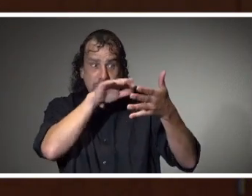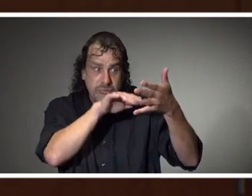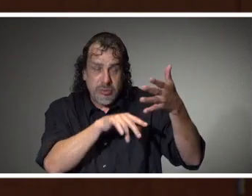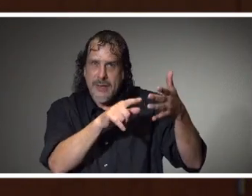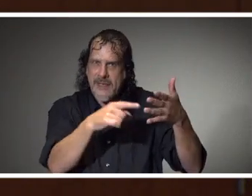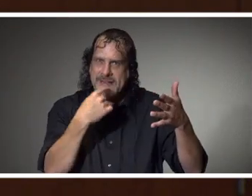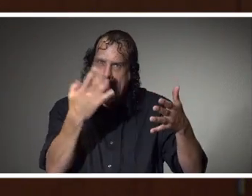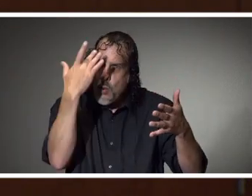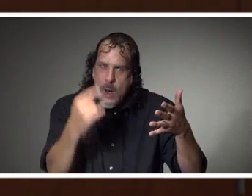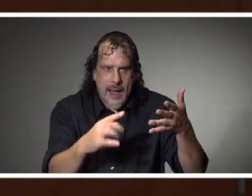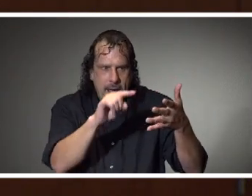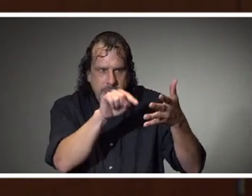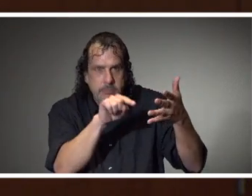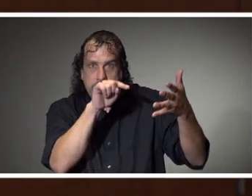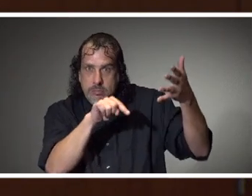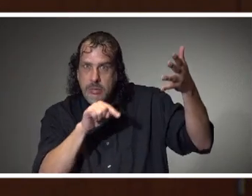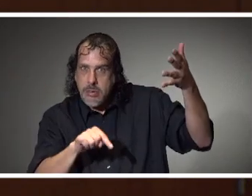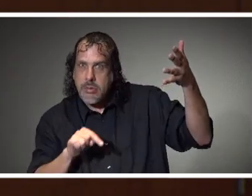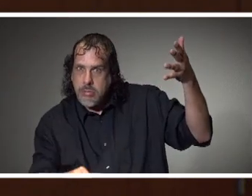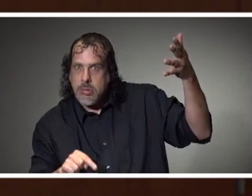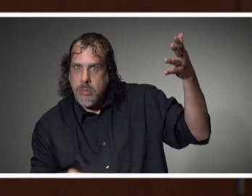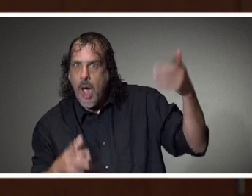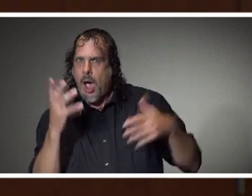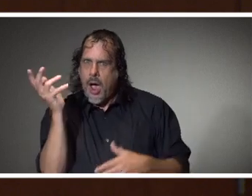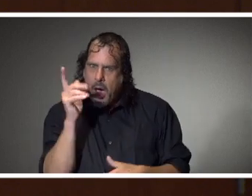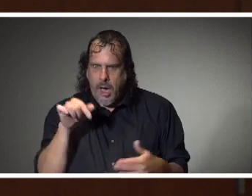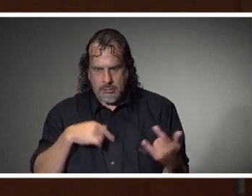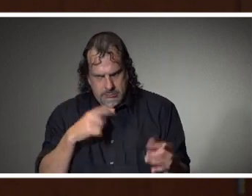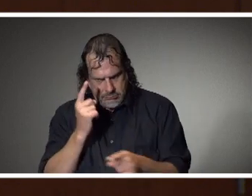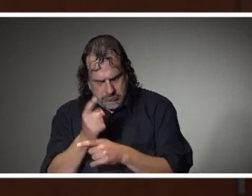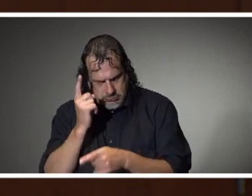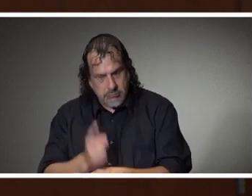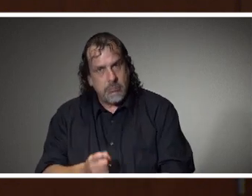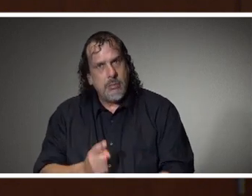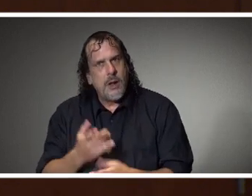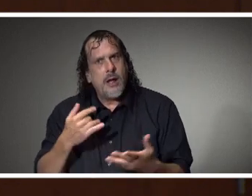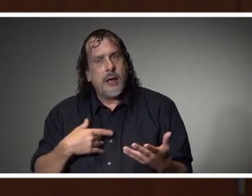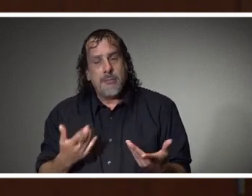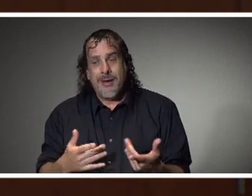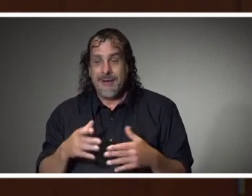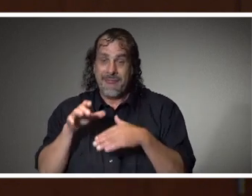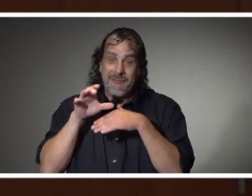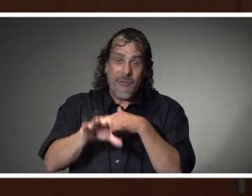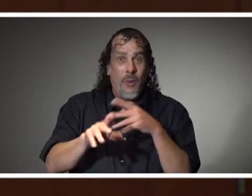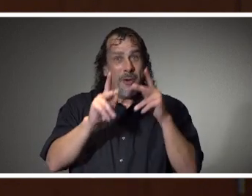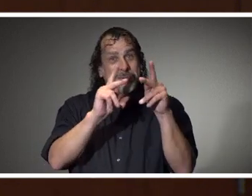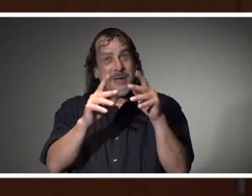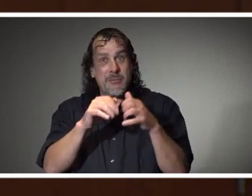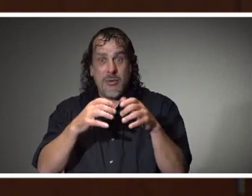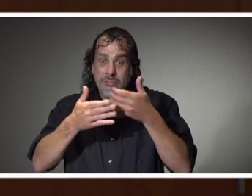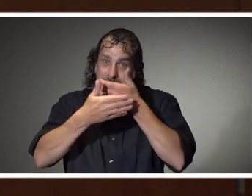works and why it's useful to do it. The flip side of getting people to do it,